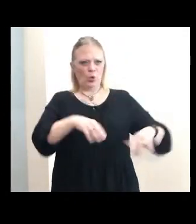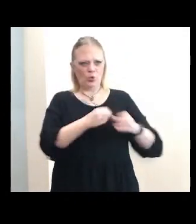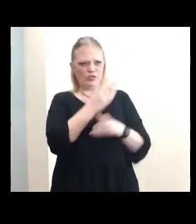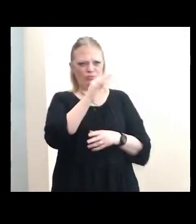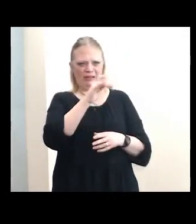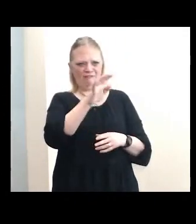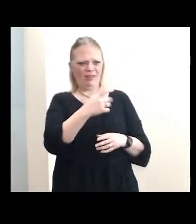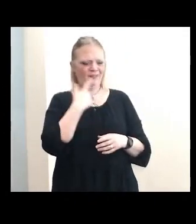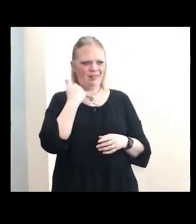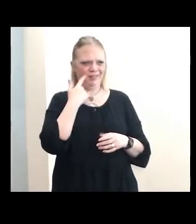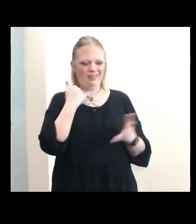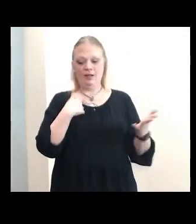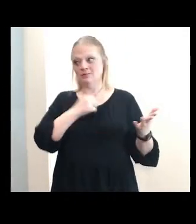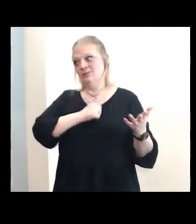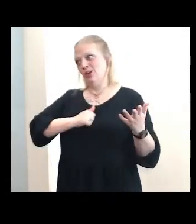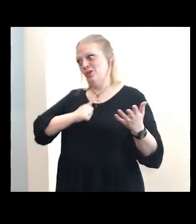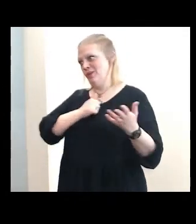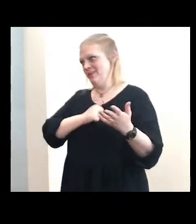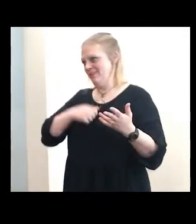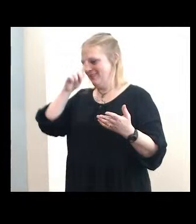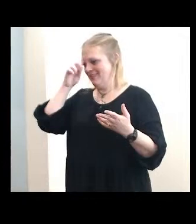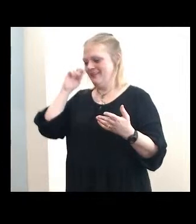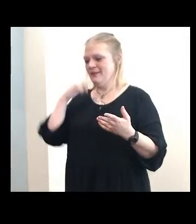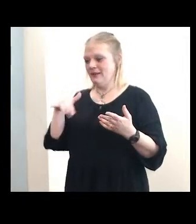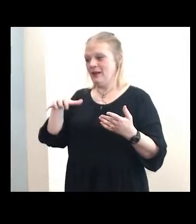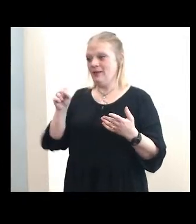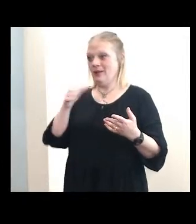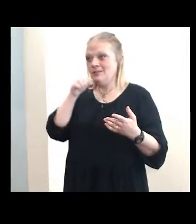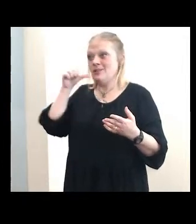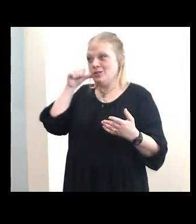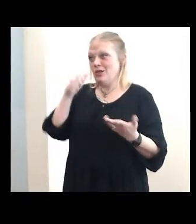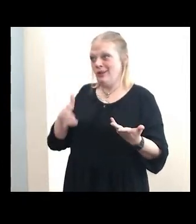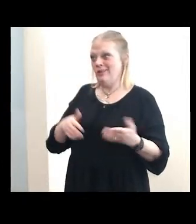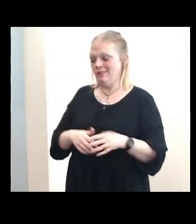know. Sorry about that. I was yesterday.